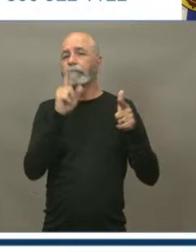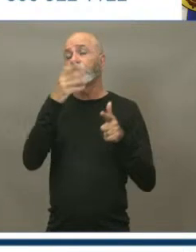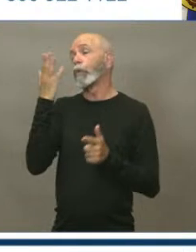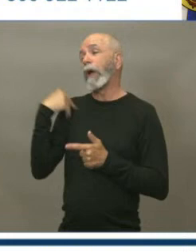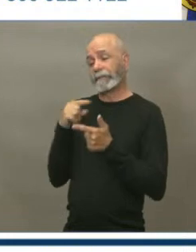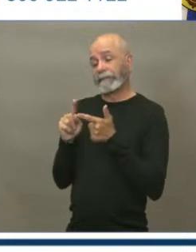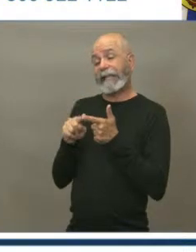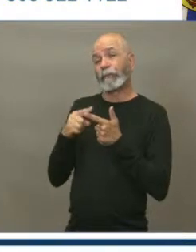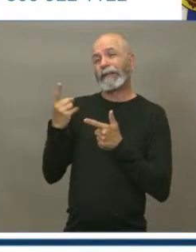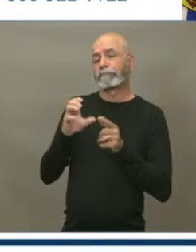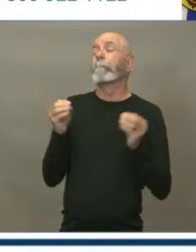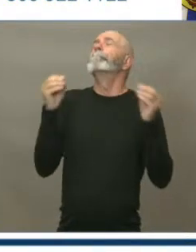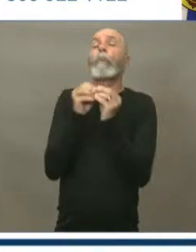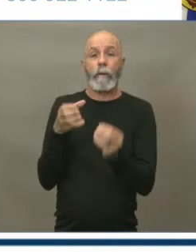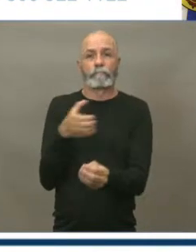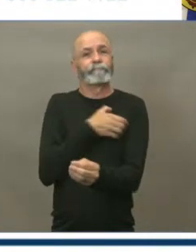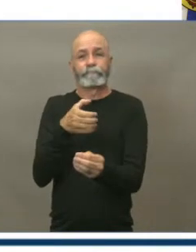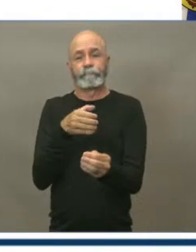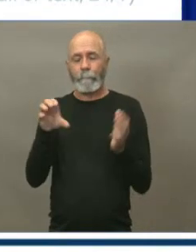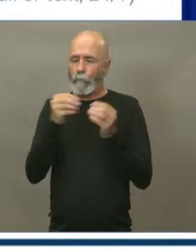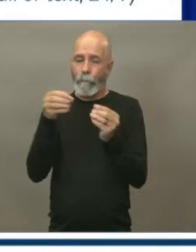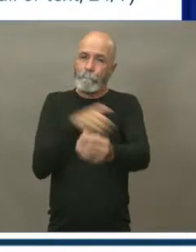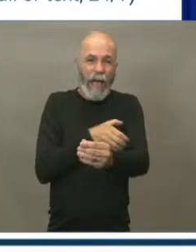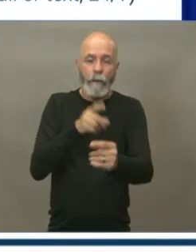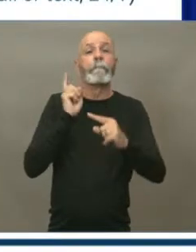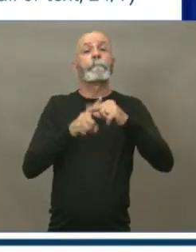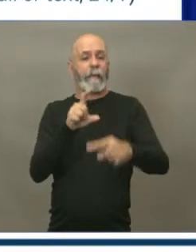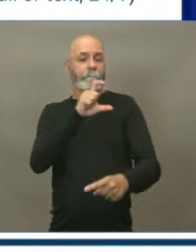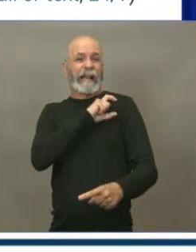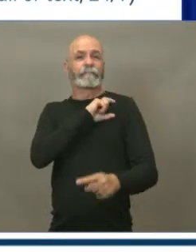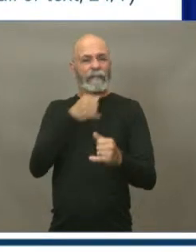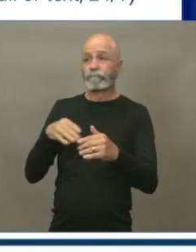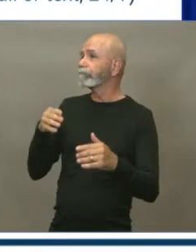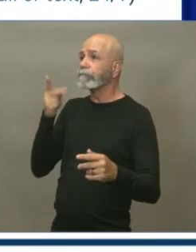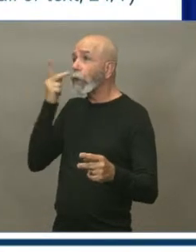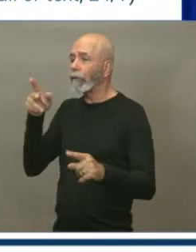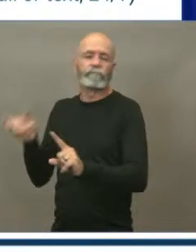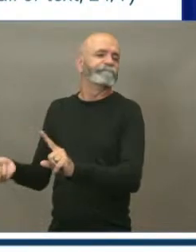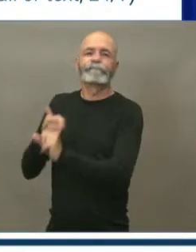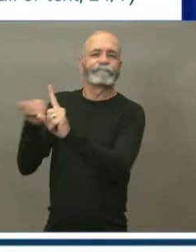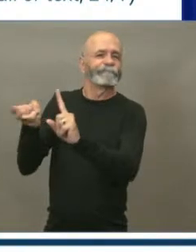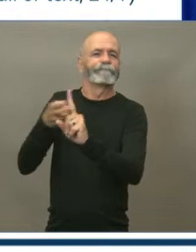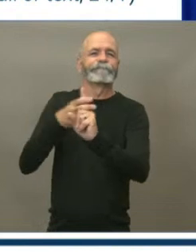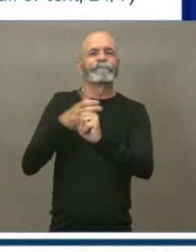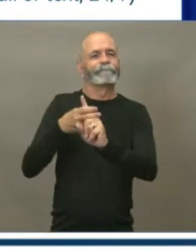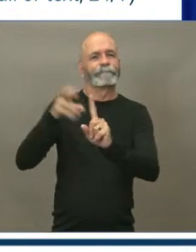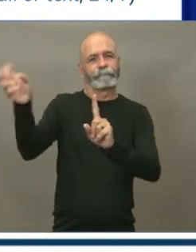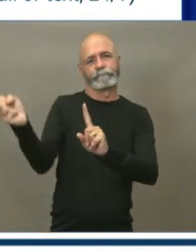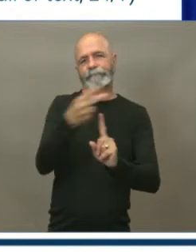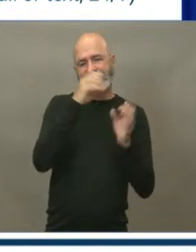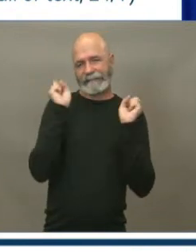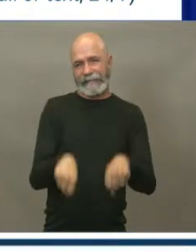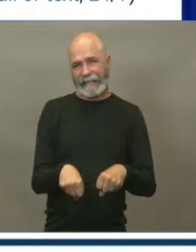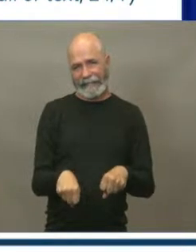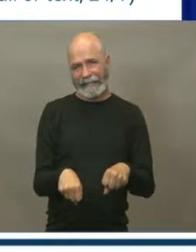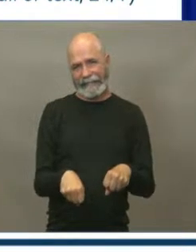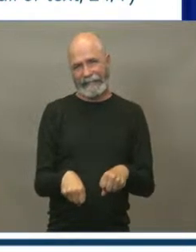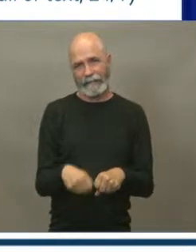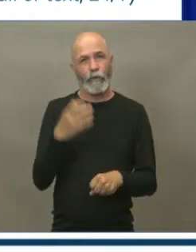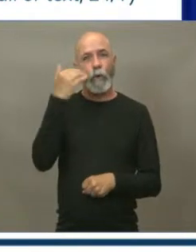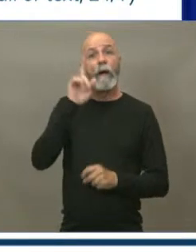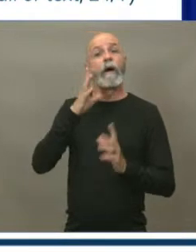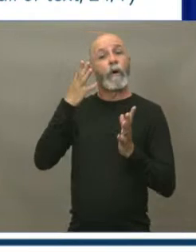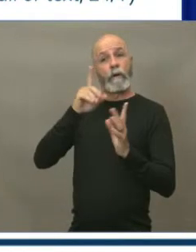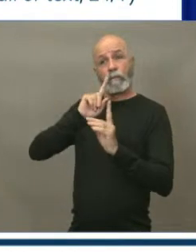take action. They can, in fact, arrest and detain people. This would be a clear violation of a court